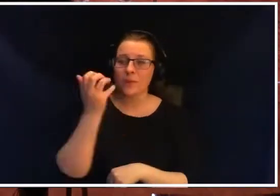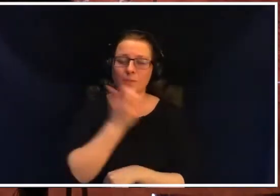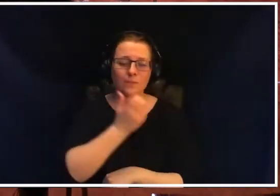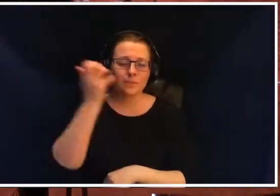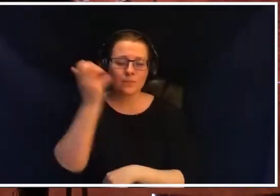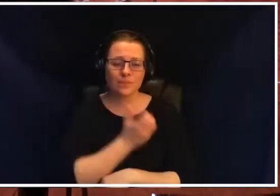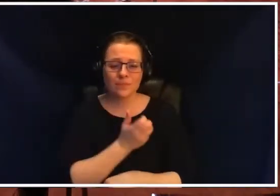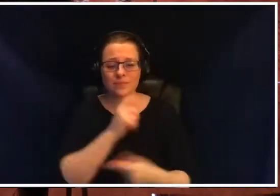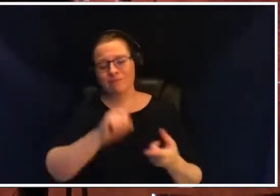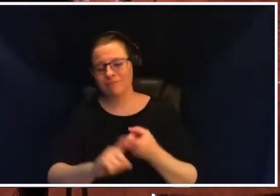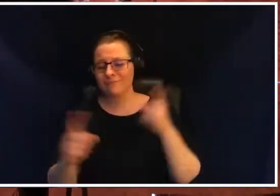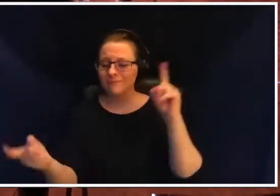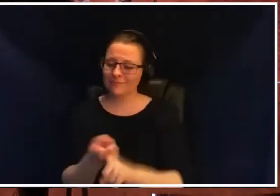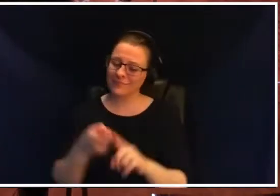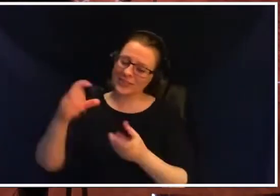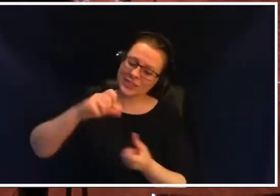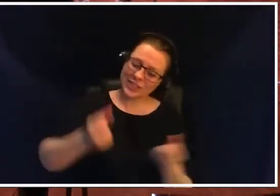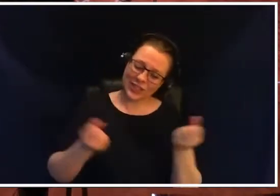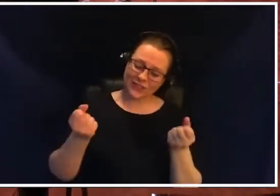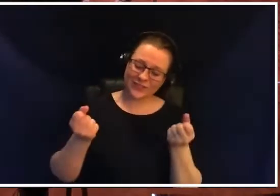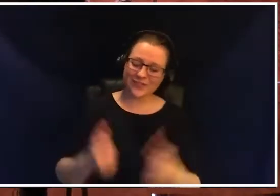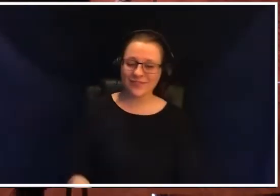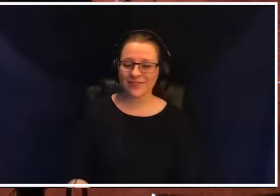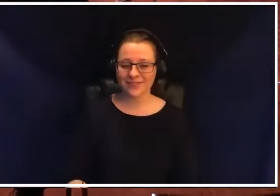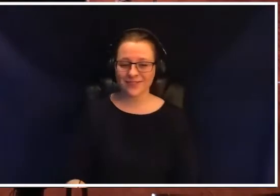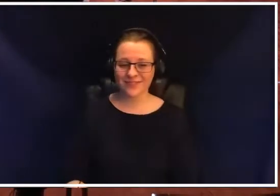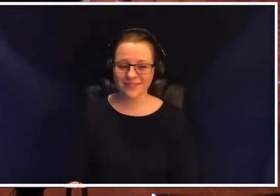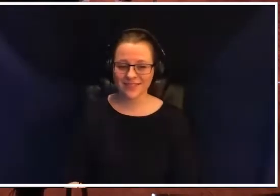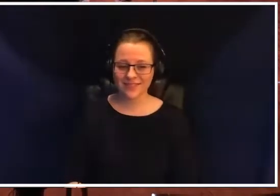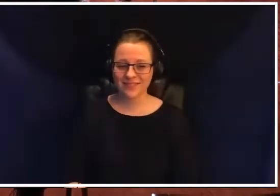fine four-fendered, chitty chitty friend.